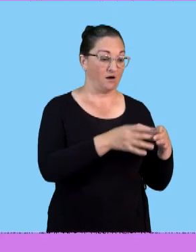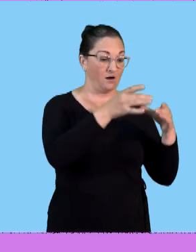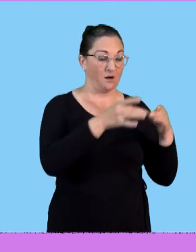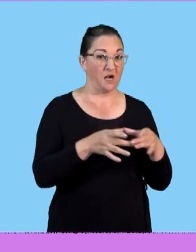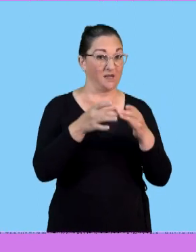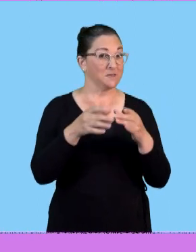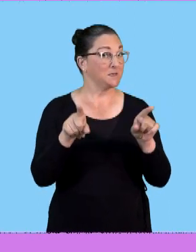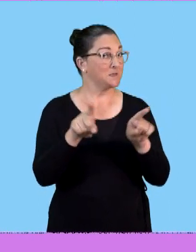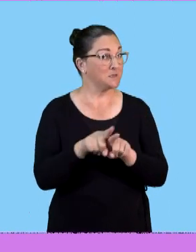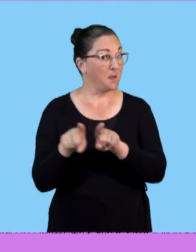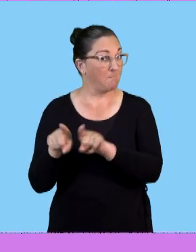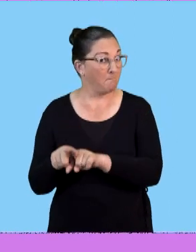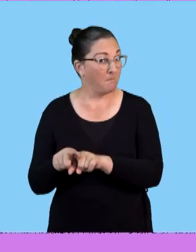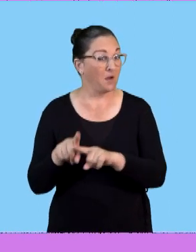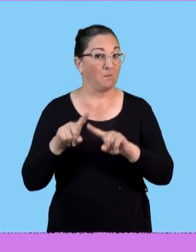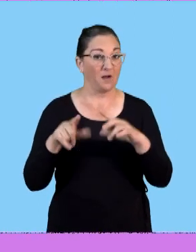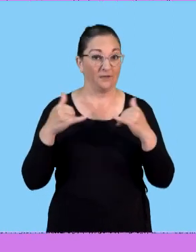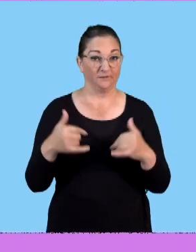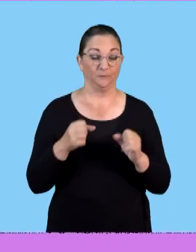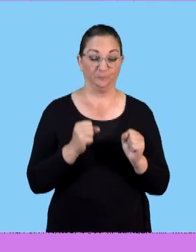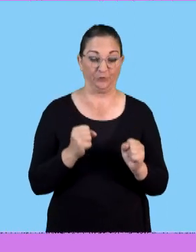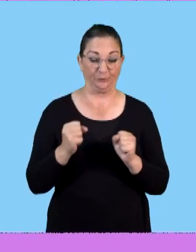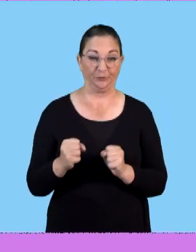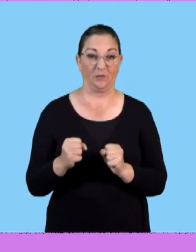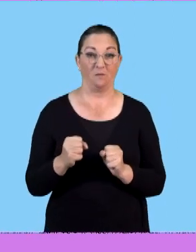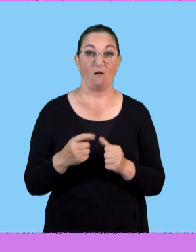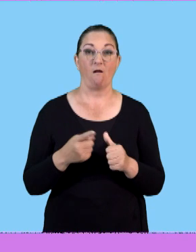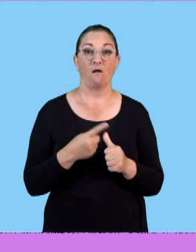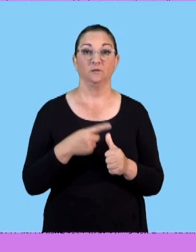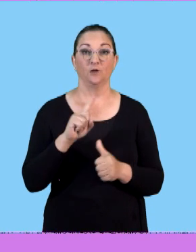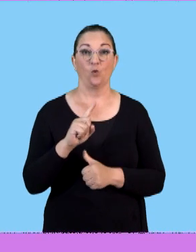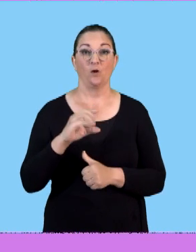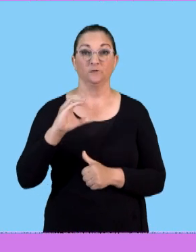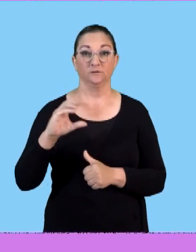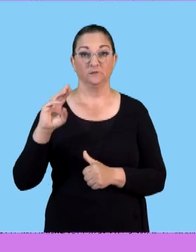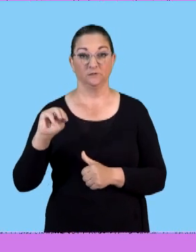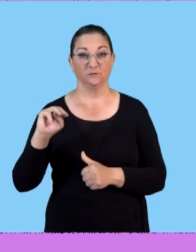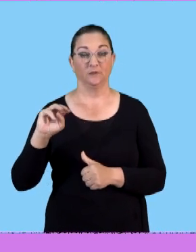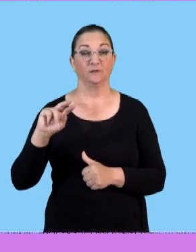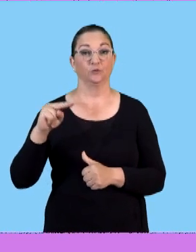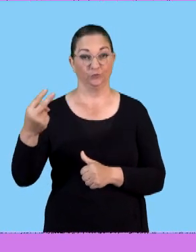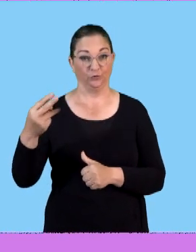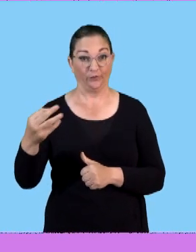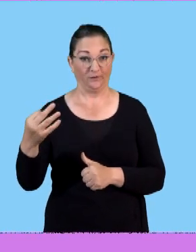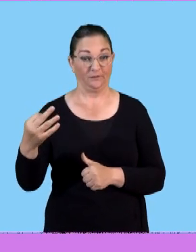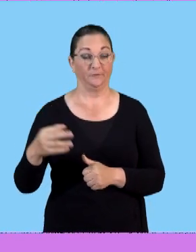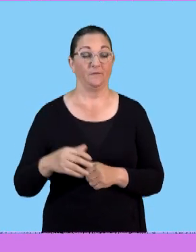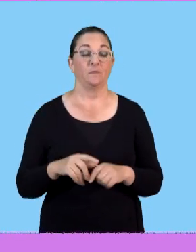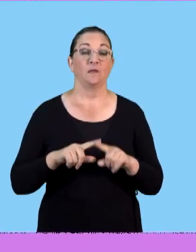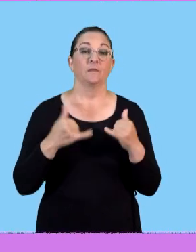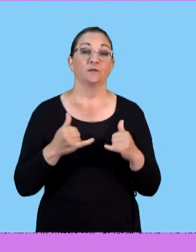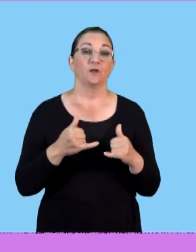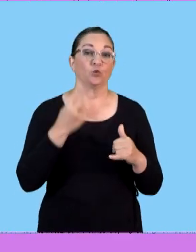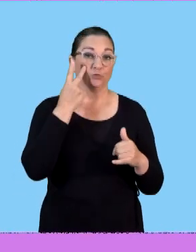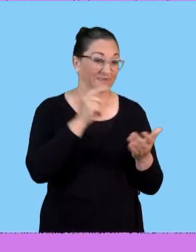bottles is the same. Leave your answer in cubic centimeters. All right. So what is it that we need to show? That when